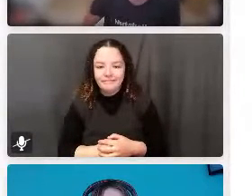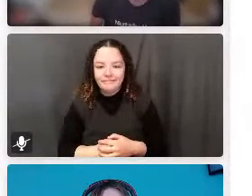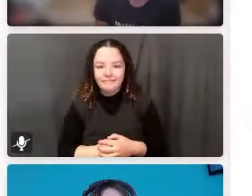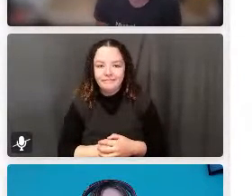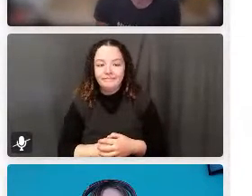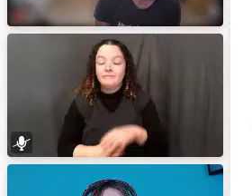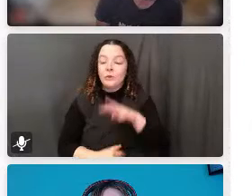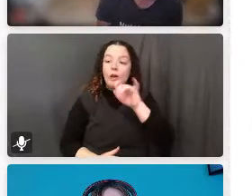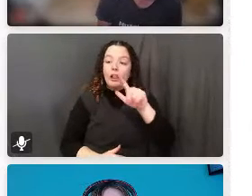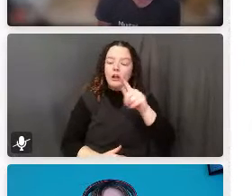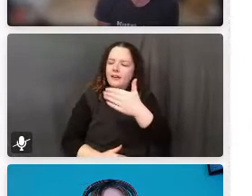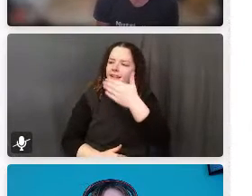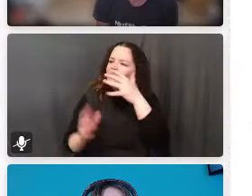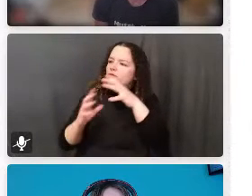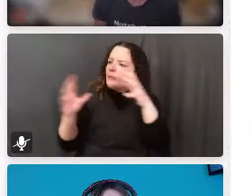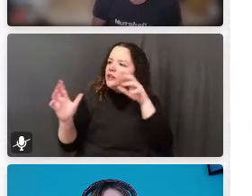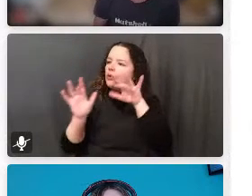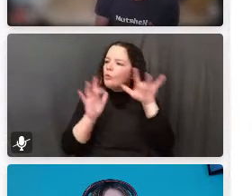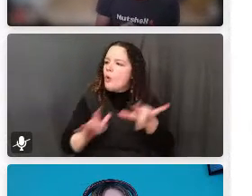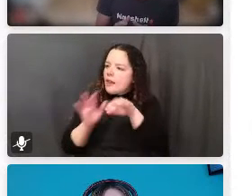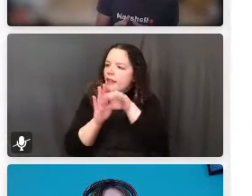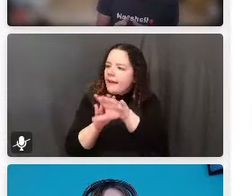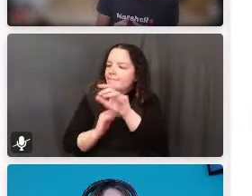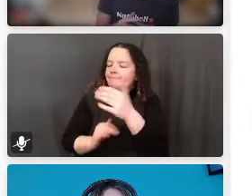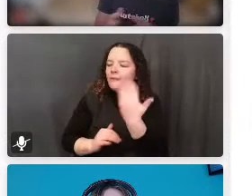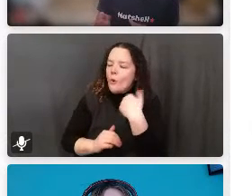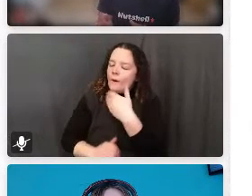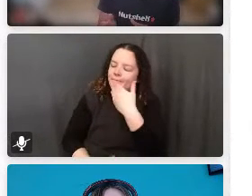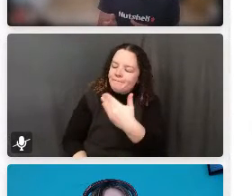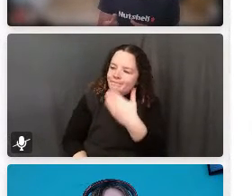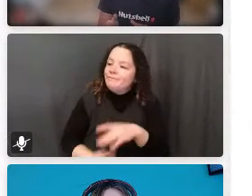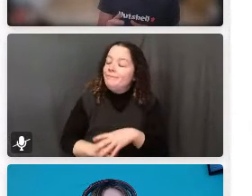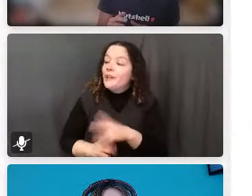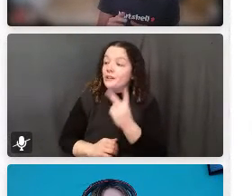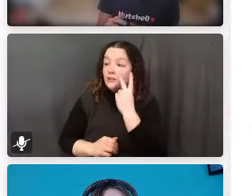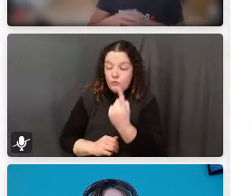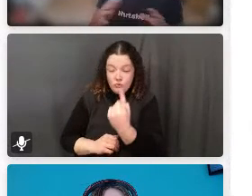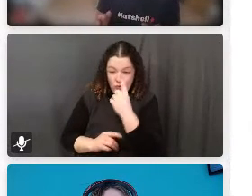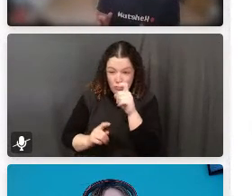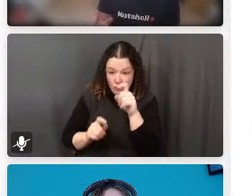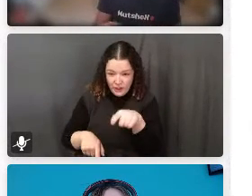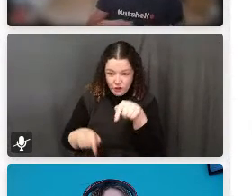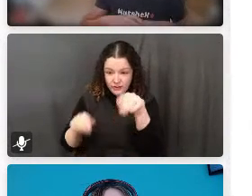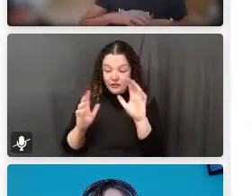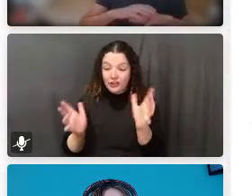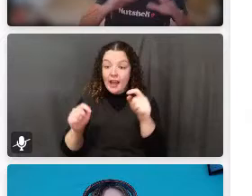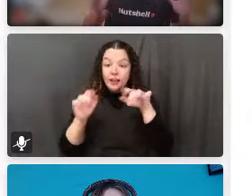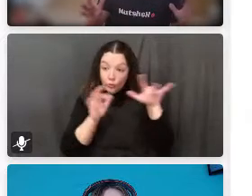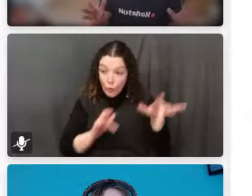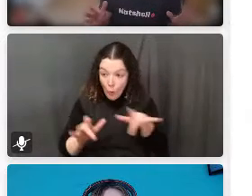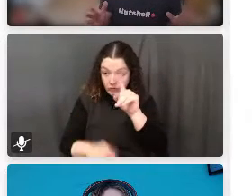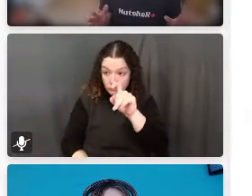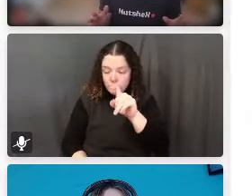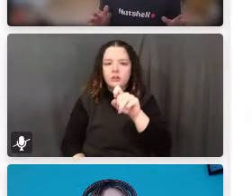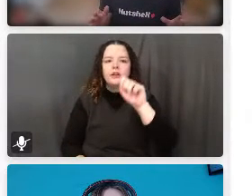Awesome. Emily, thank you so much for recording that previously. Um, we saw one question in the chat of, will this be recorded? Overall, yes,